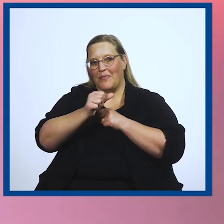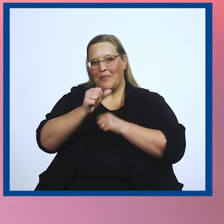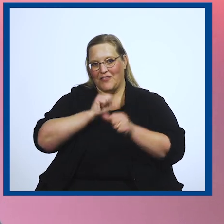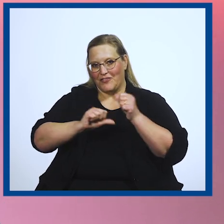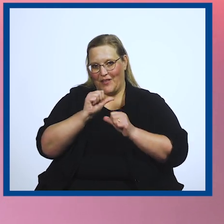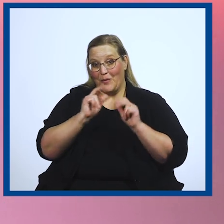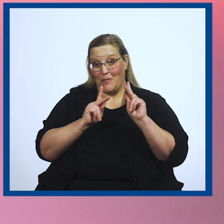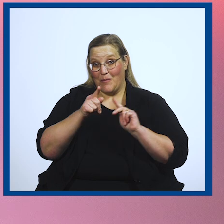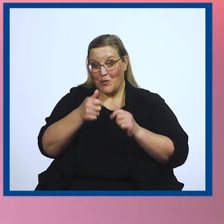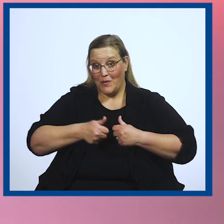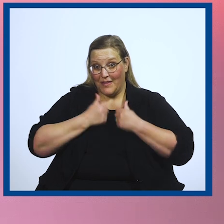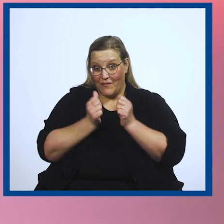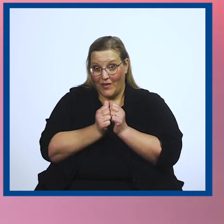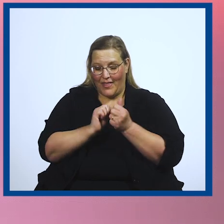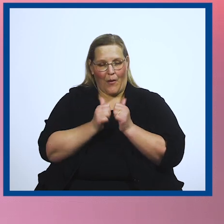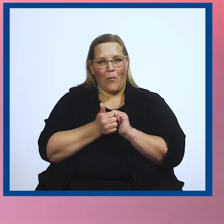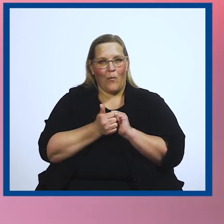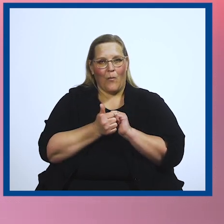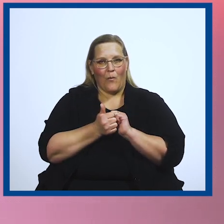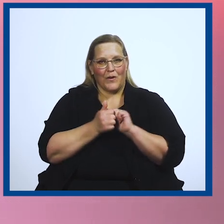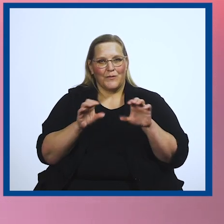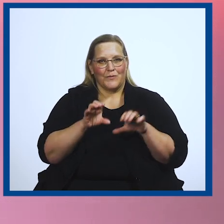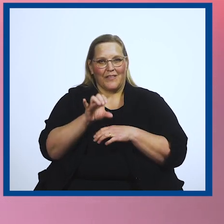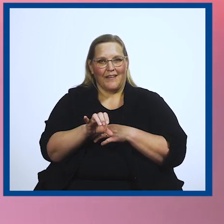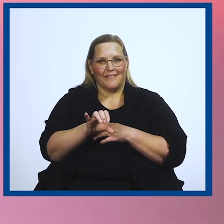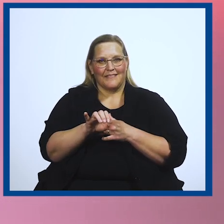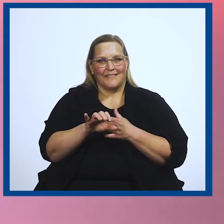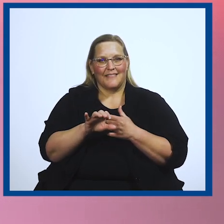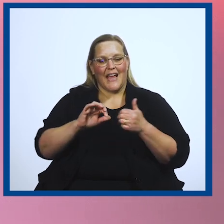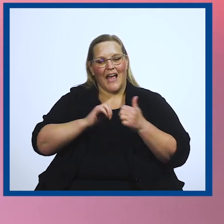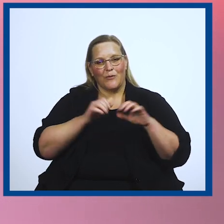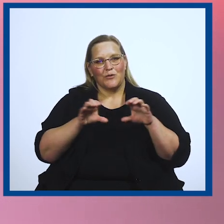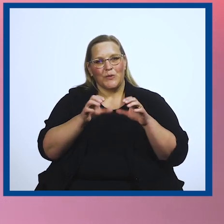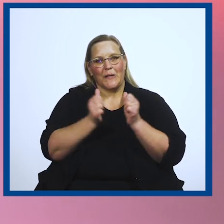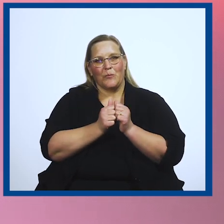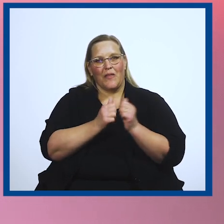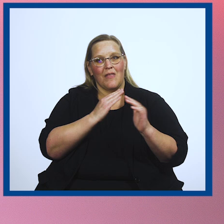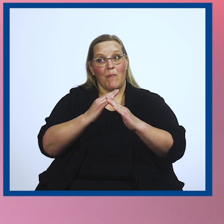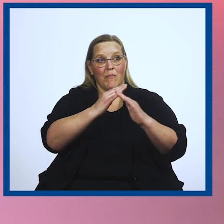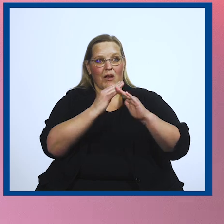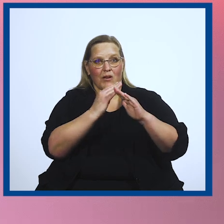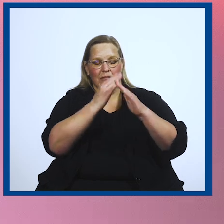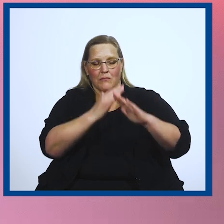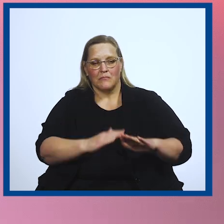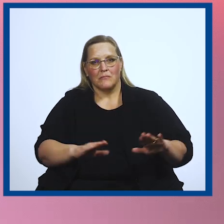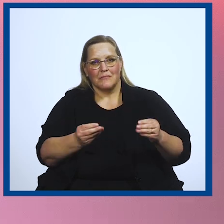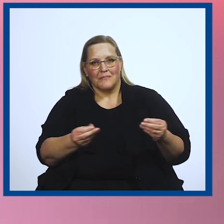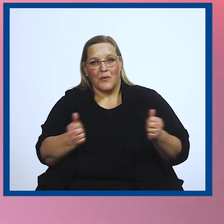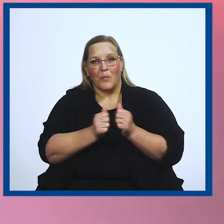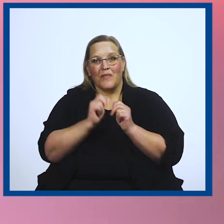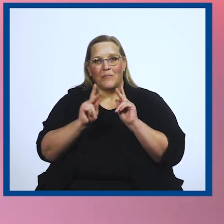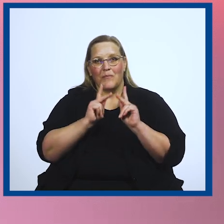live with? How are you doing on breaking down the barriers of the people in your